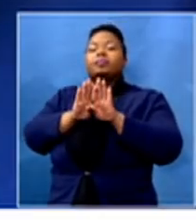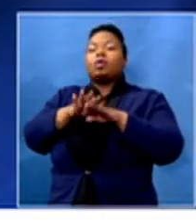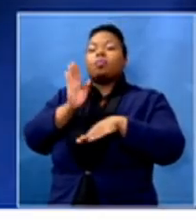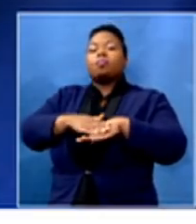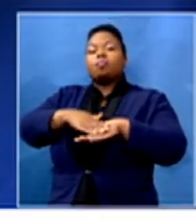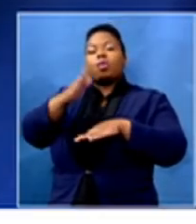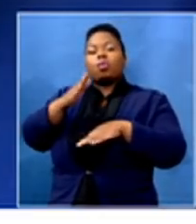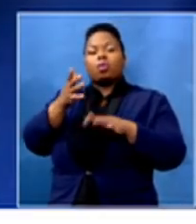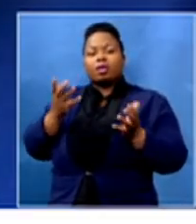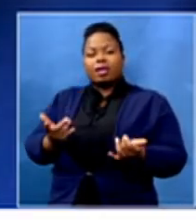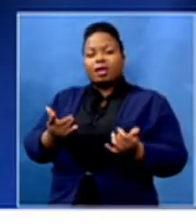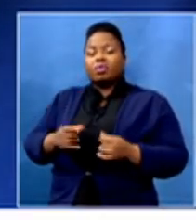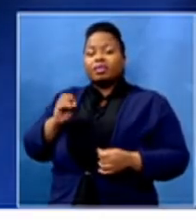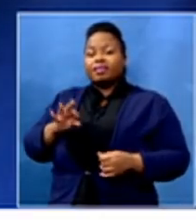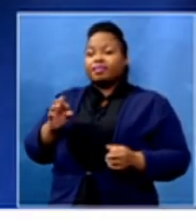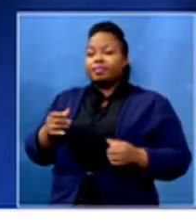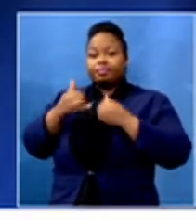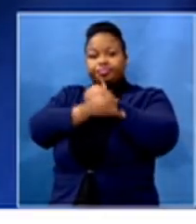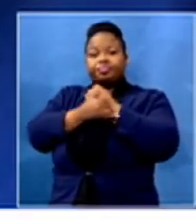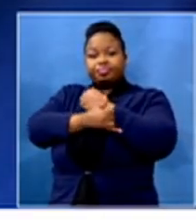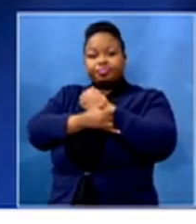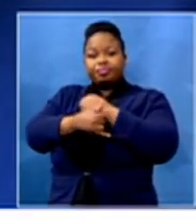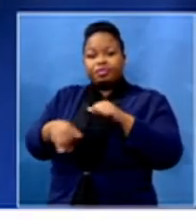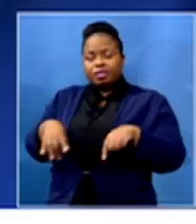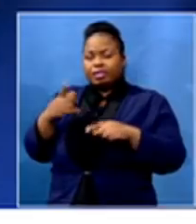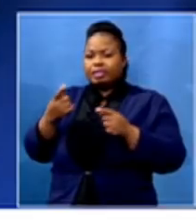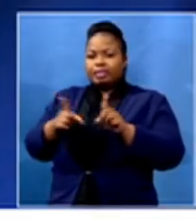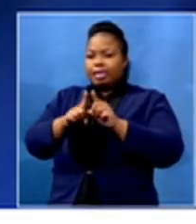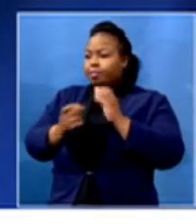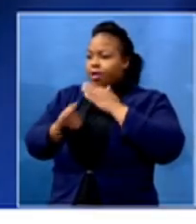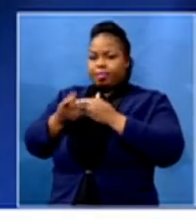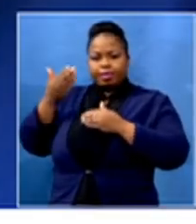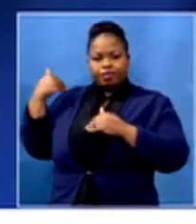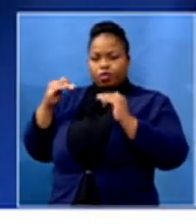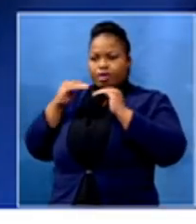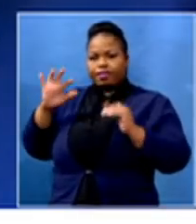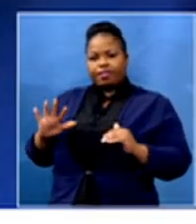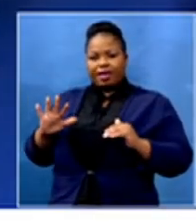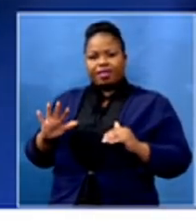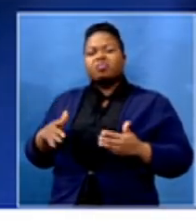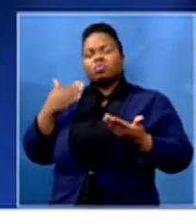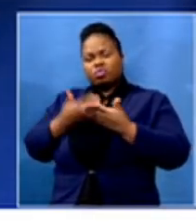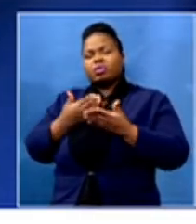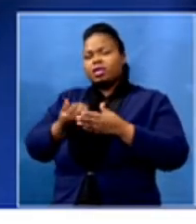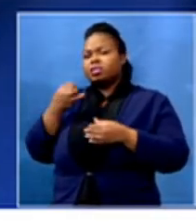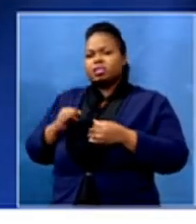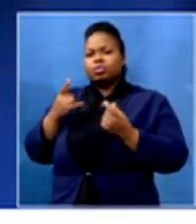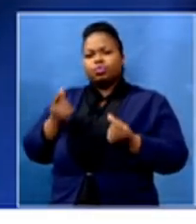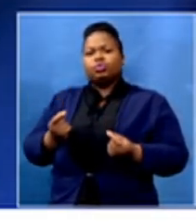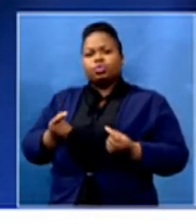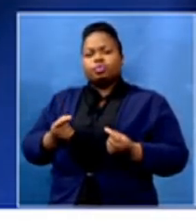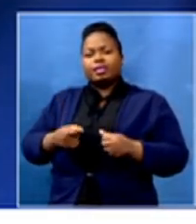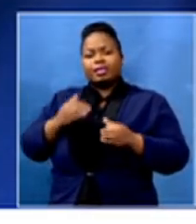that point, if it was a nationwide lockdown the way we did it. However, you can still do those lockdowns in limited